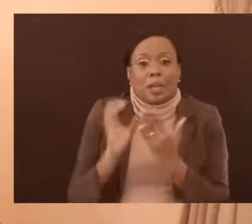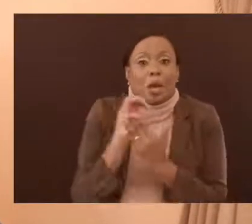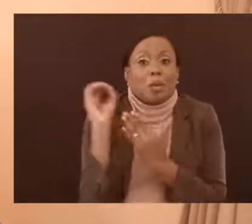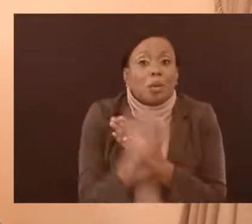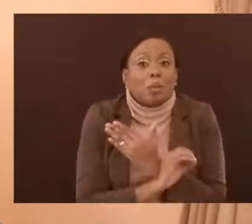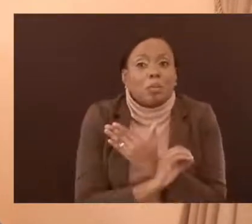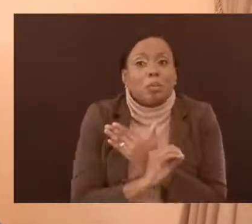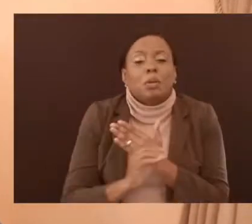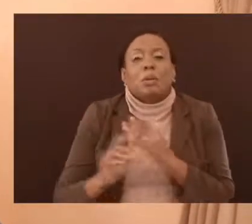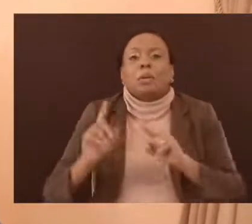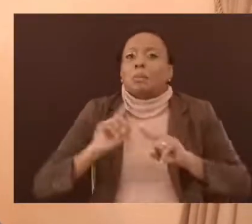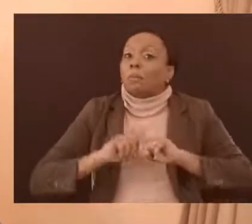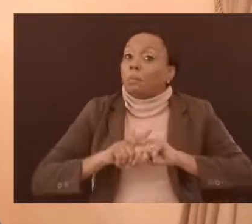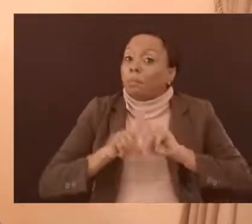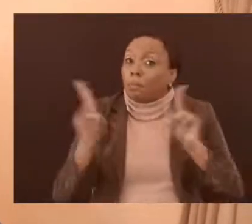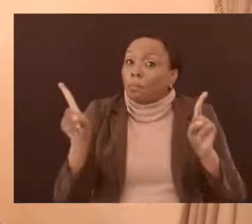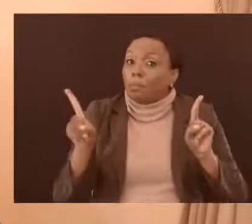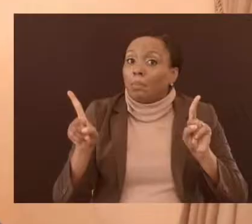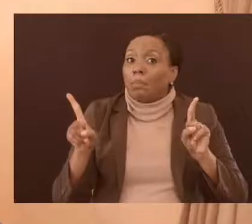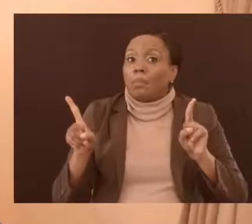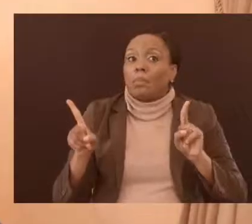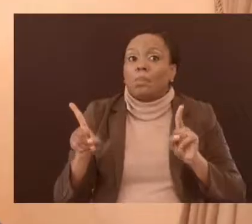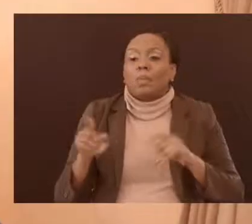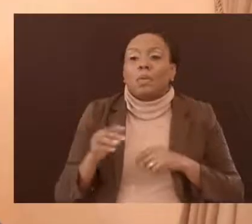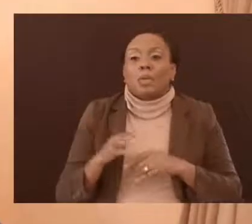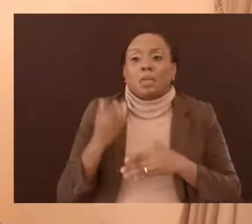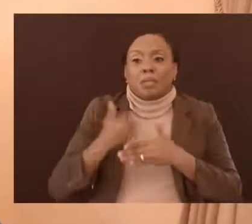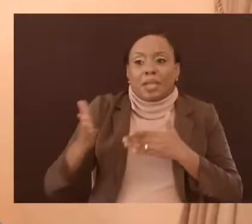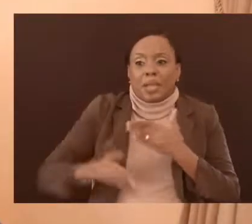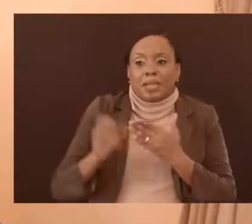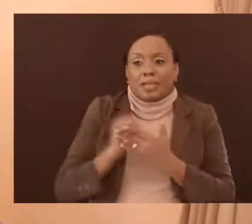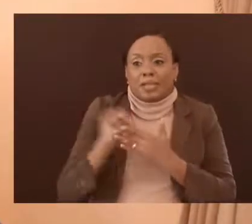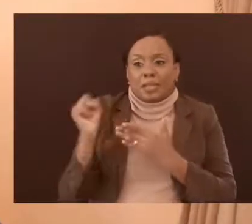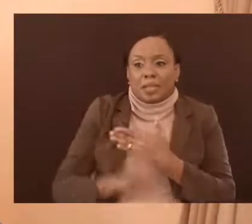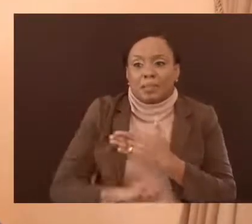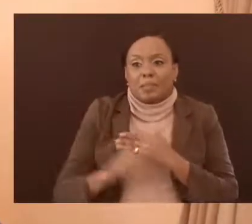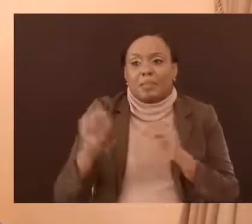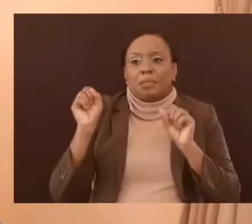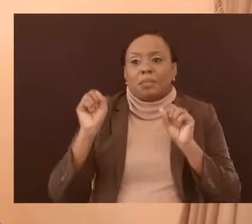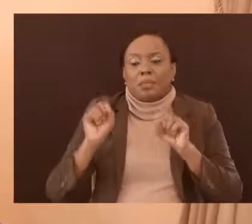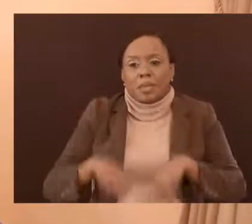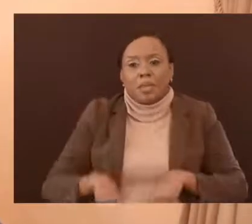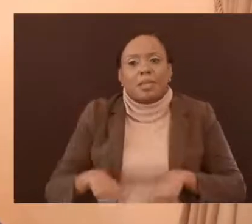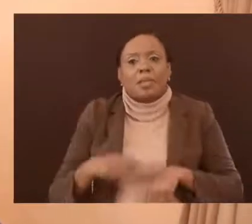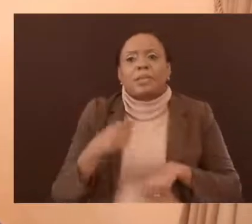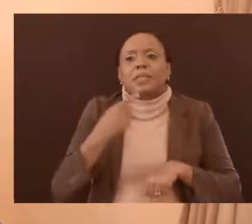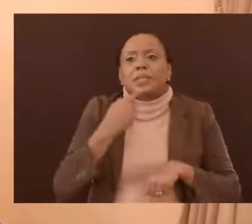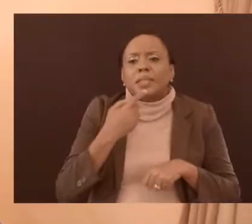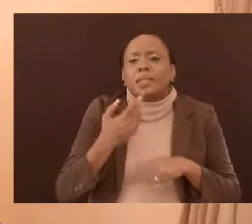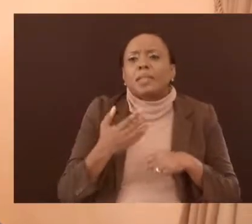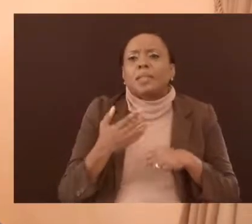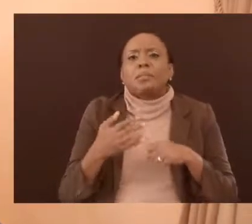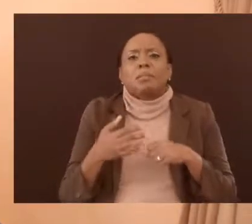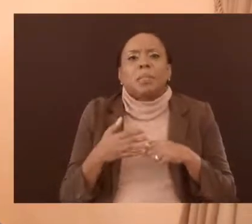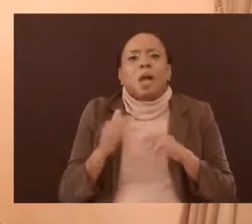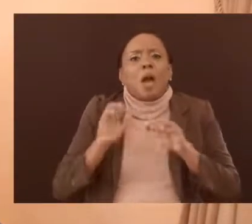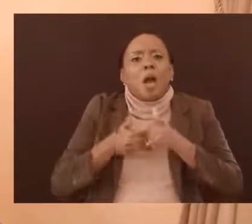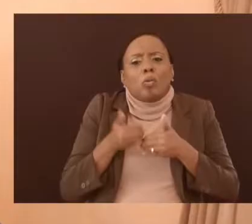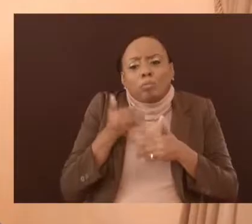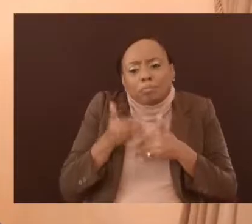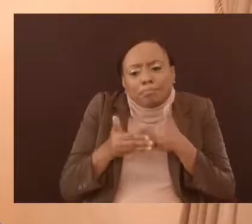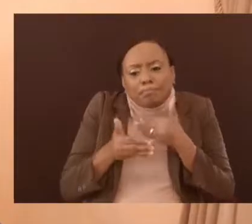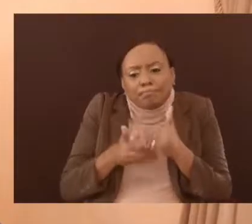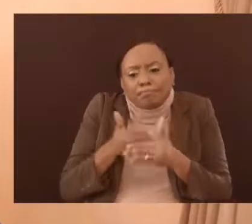can commit to telling you that at the end of September we can tell you where we are and how much more we have to